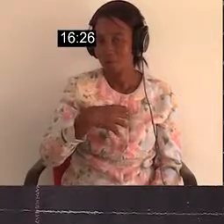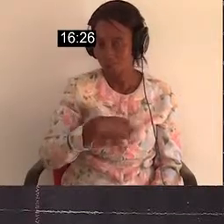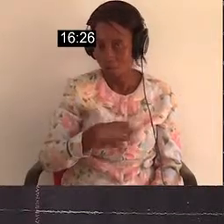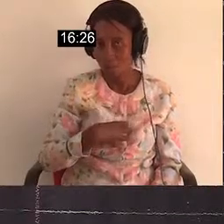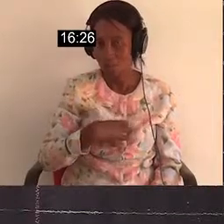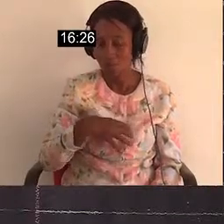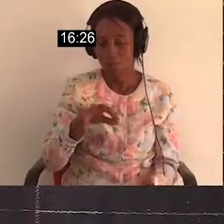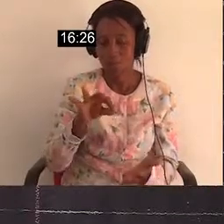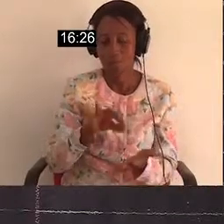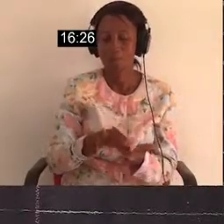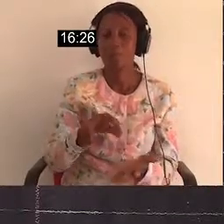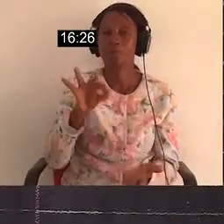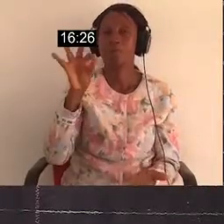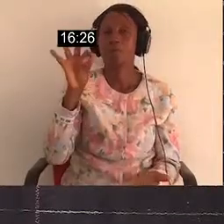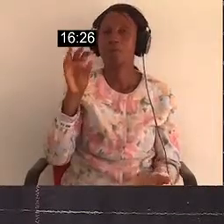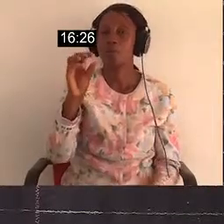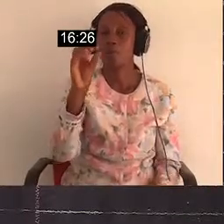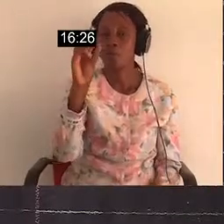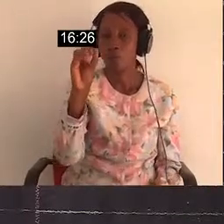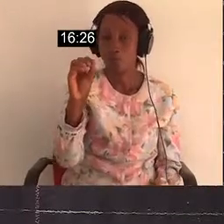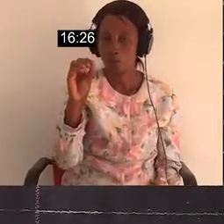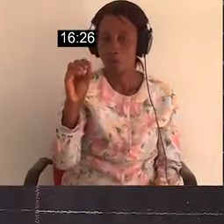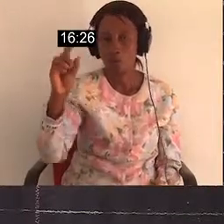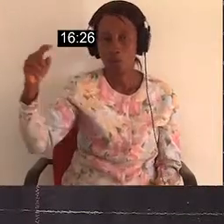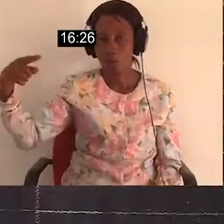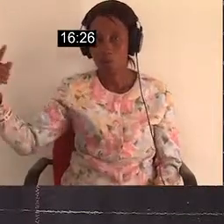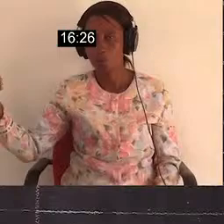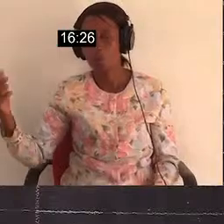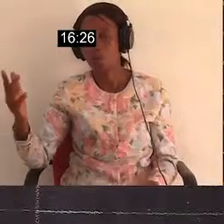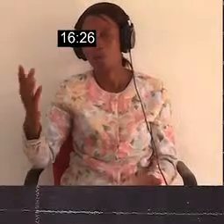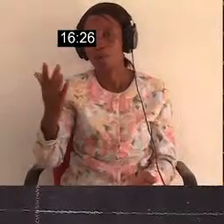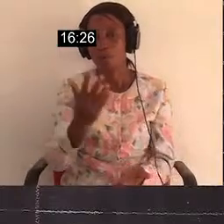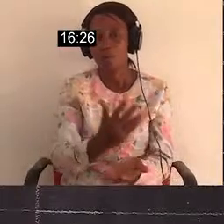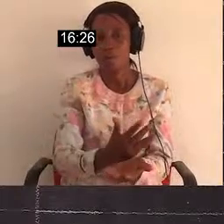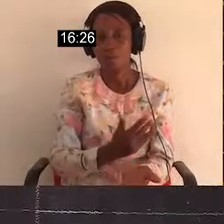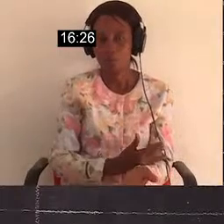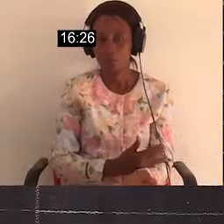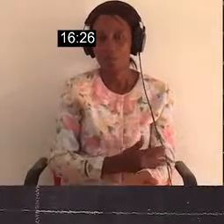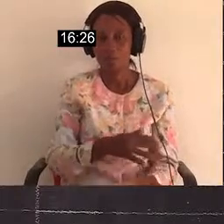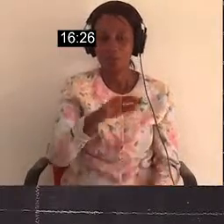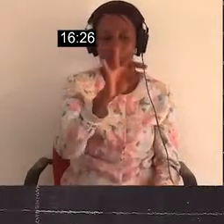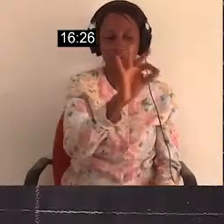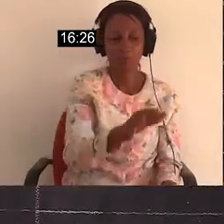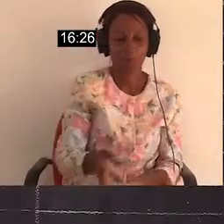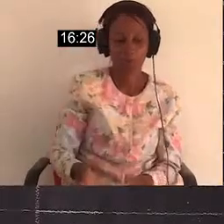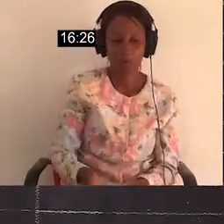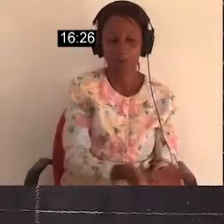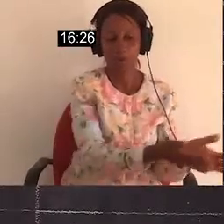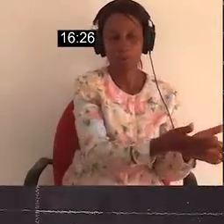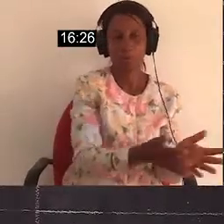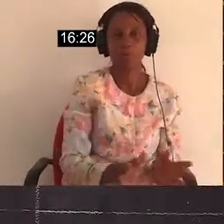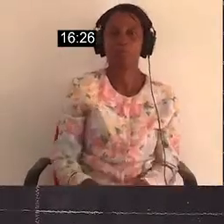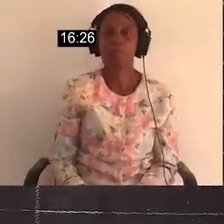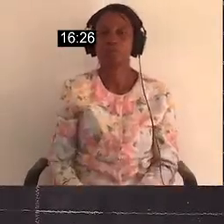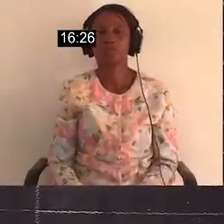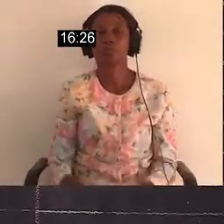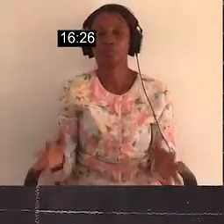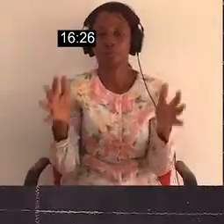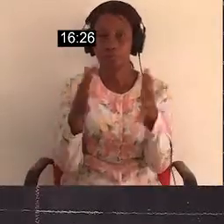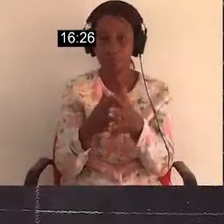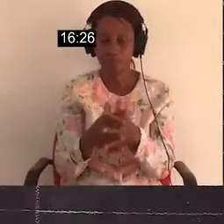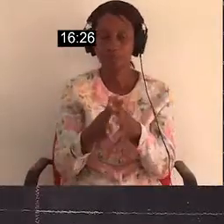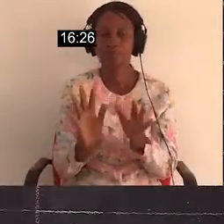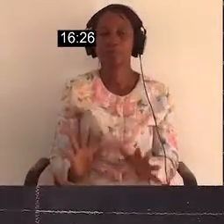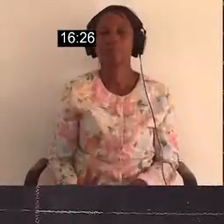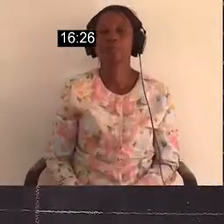you to identify the O sound in that word before having it on the web. Are